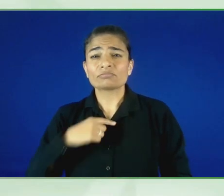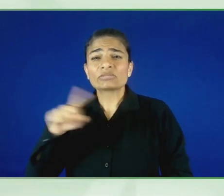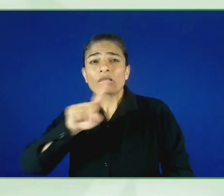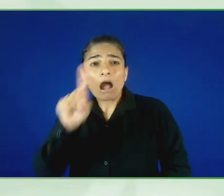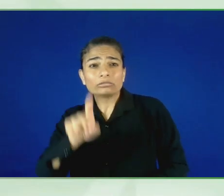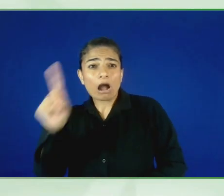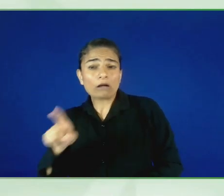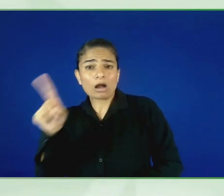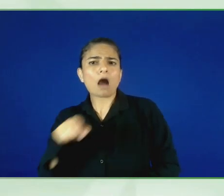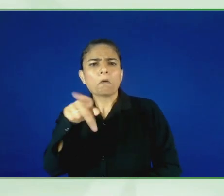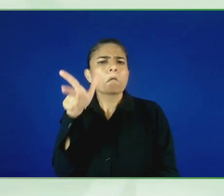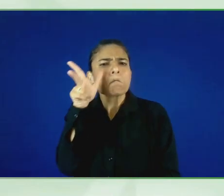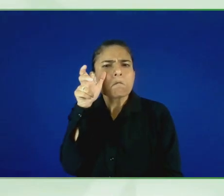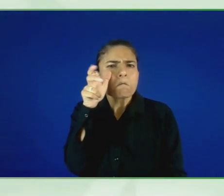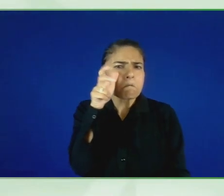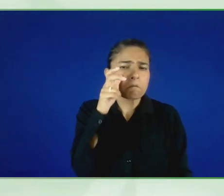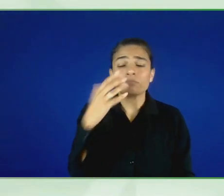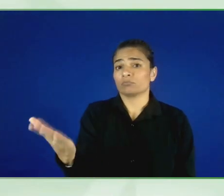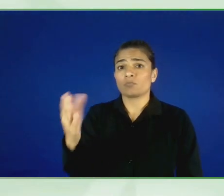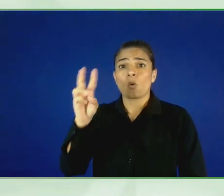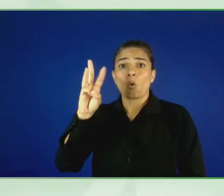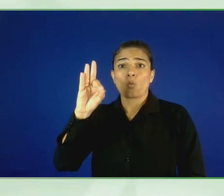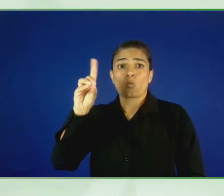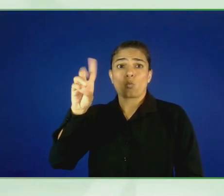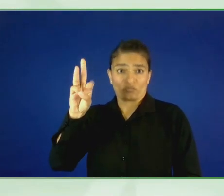are the common challenges that they may face?